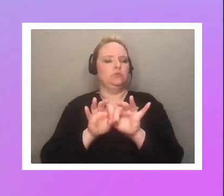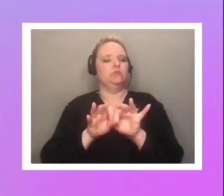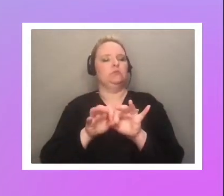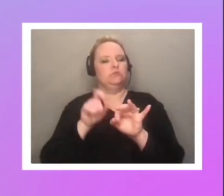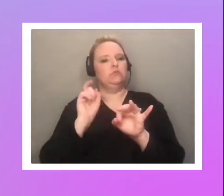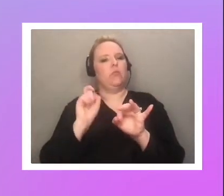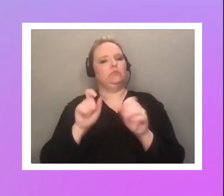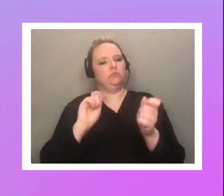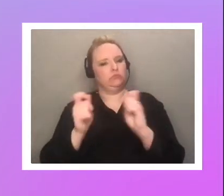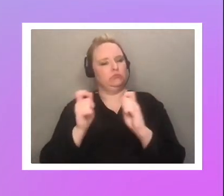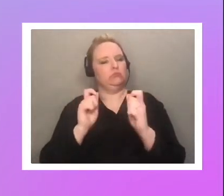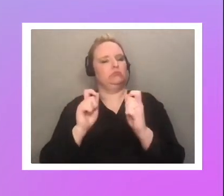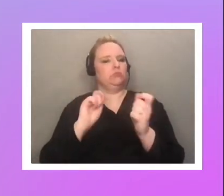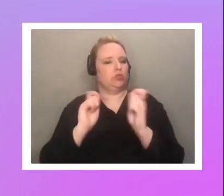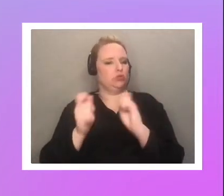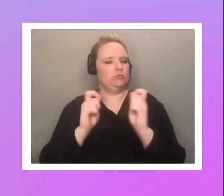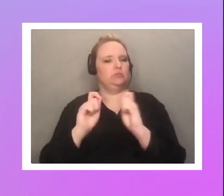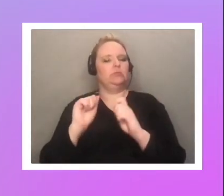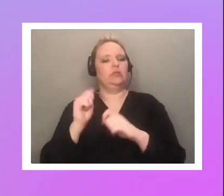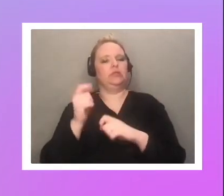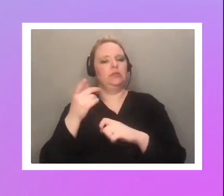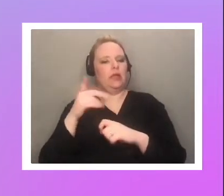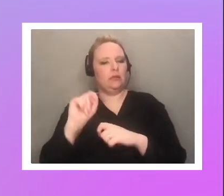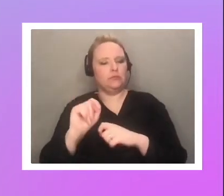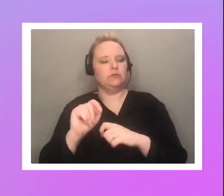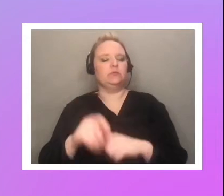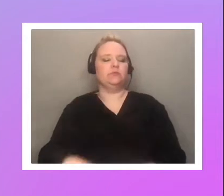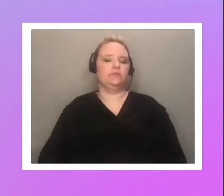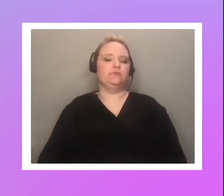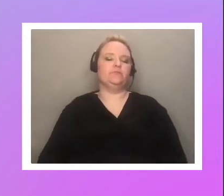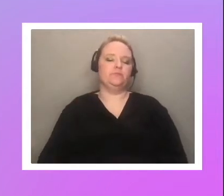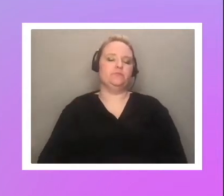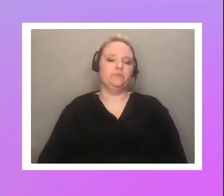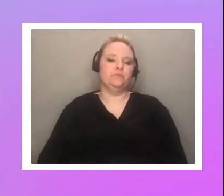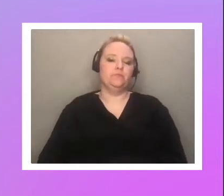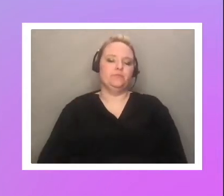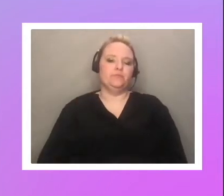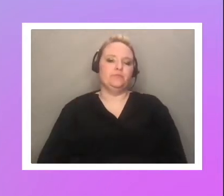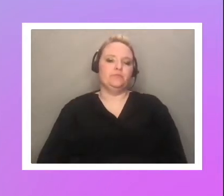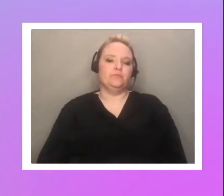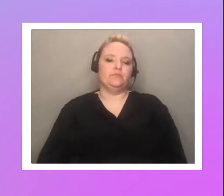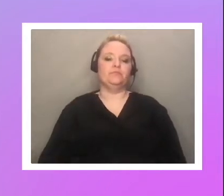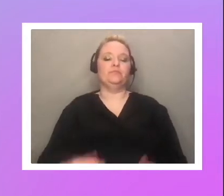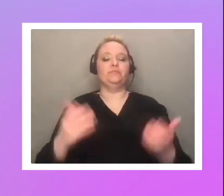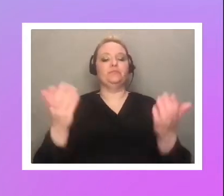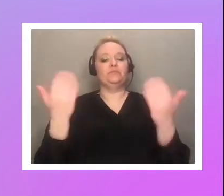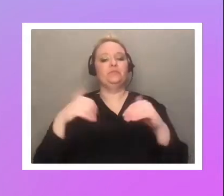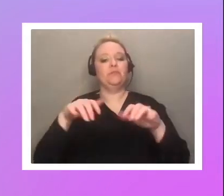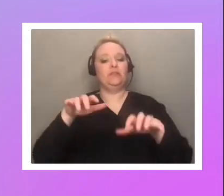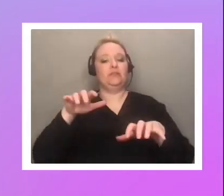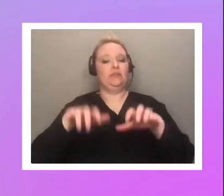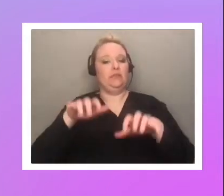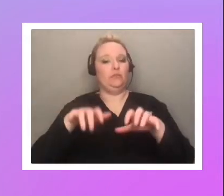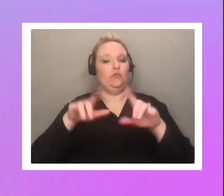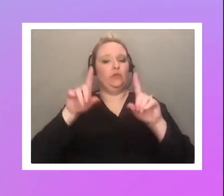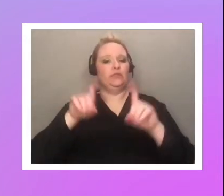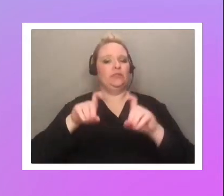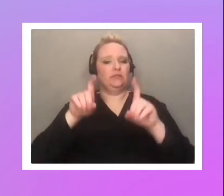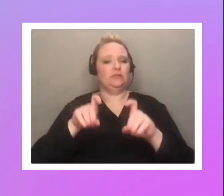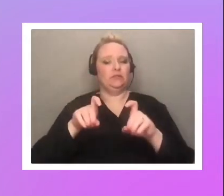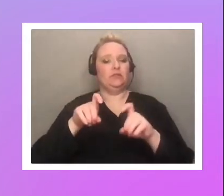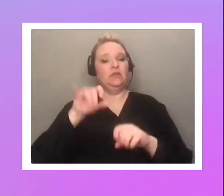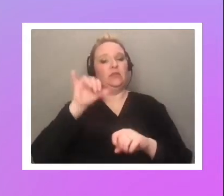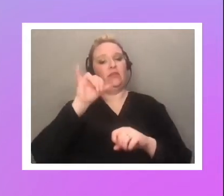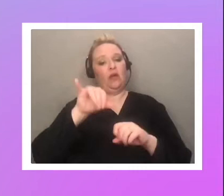and that you are constantly reviewing them. Next is keyboard testing, and this